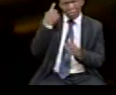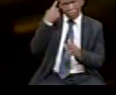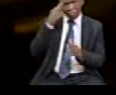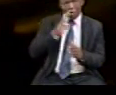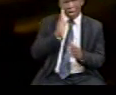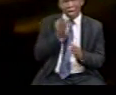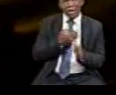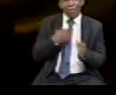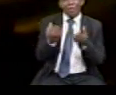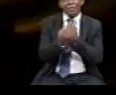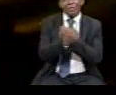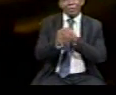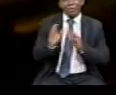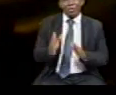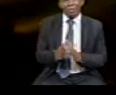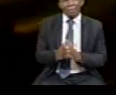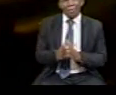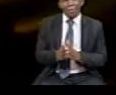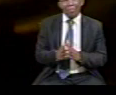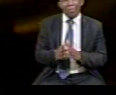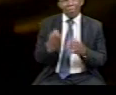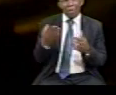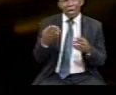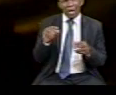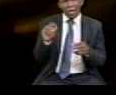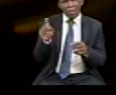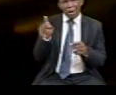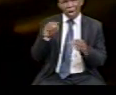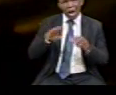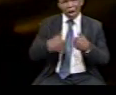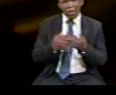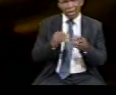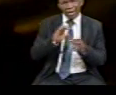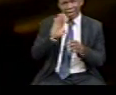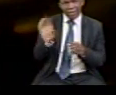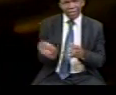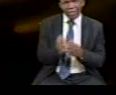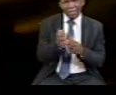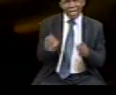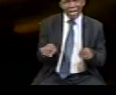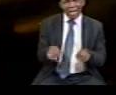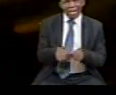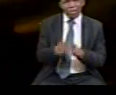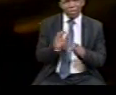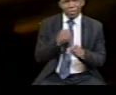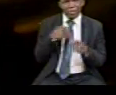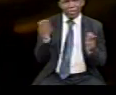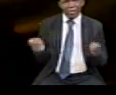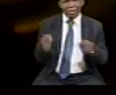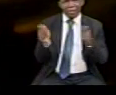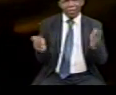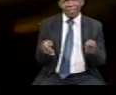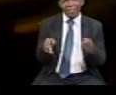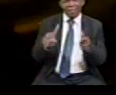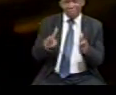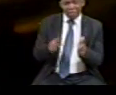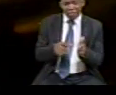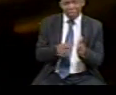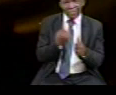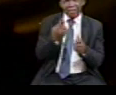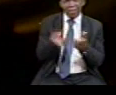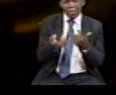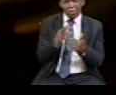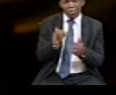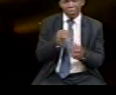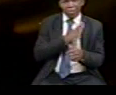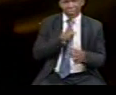God and sinful mankind. However, as we observe and celebrate the first coming of the Lord and his resurrection, the